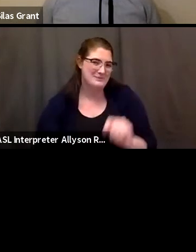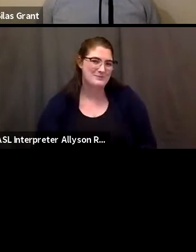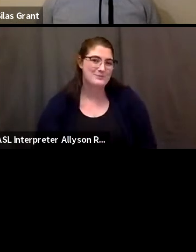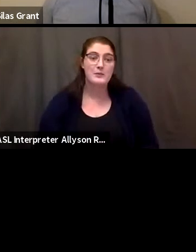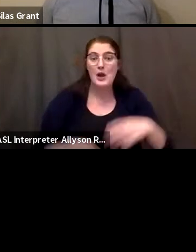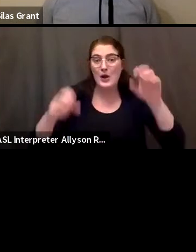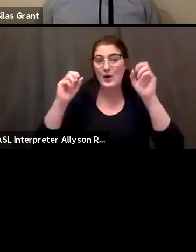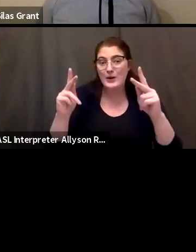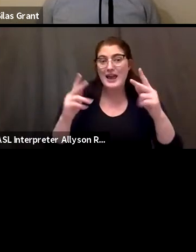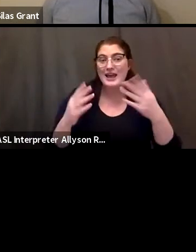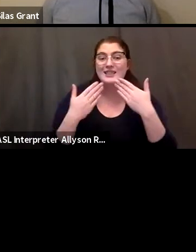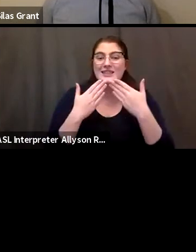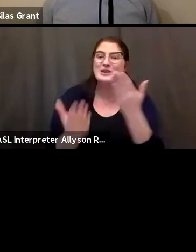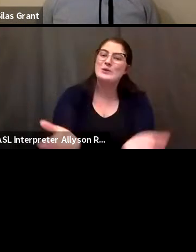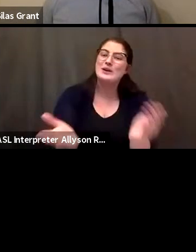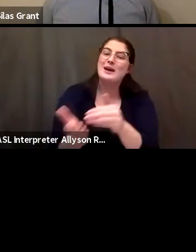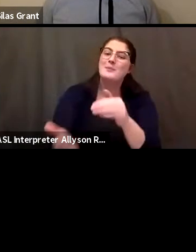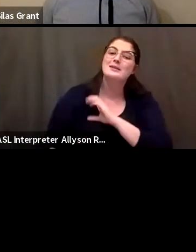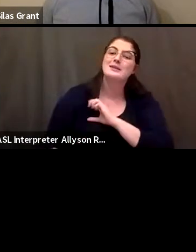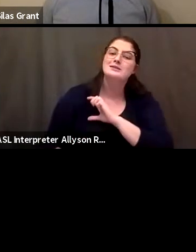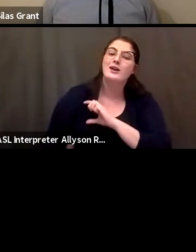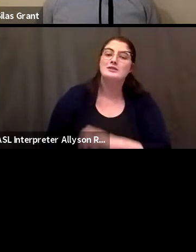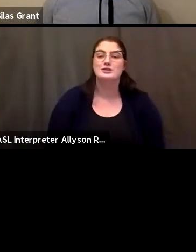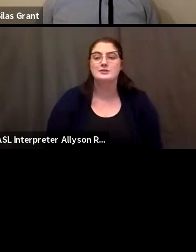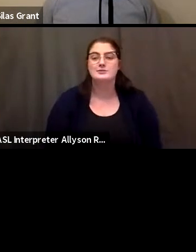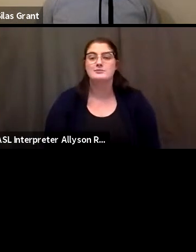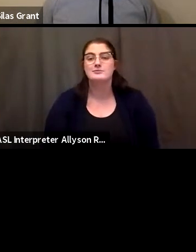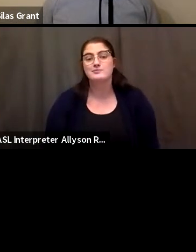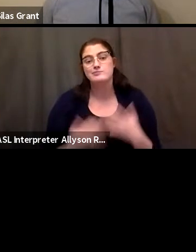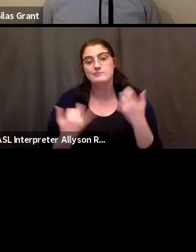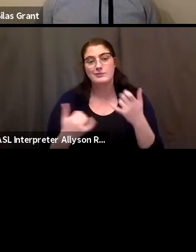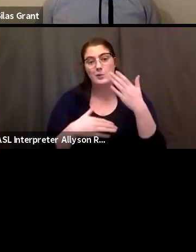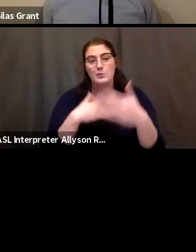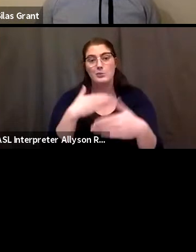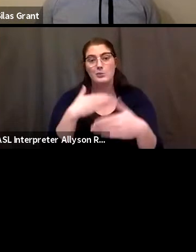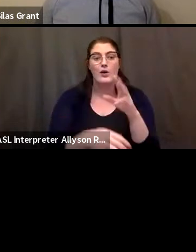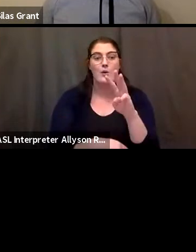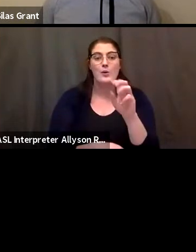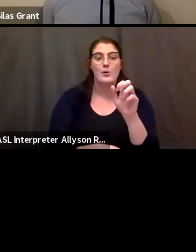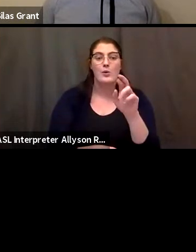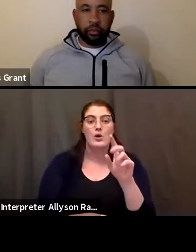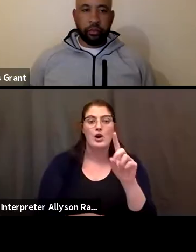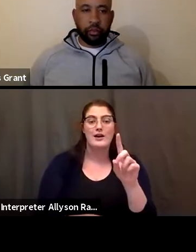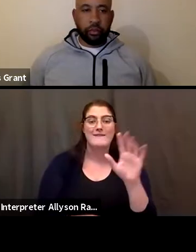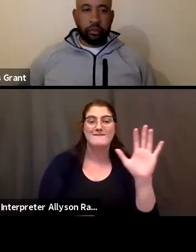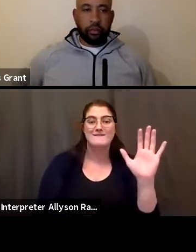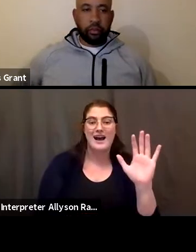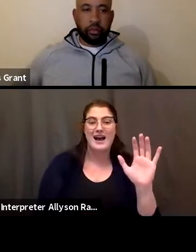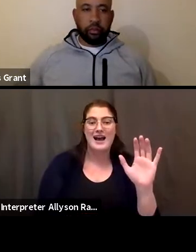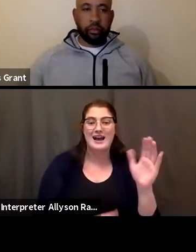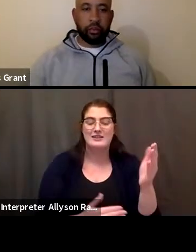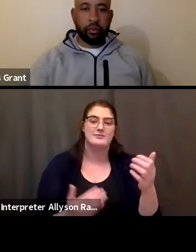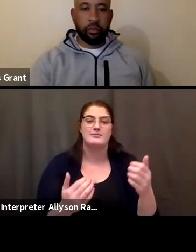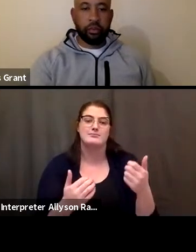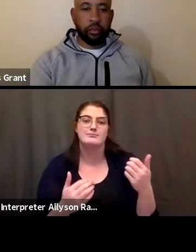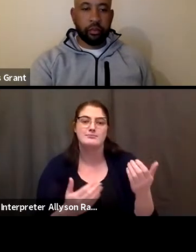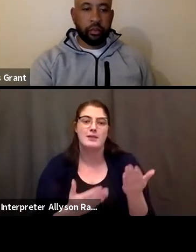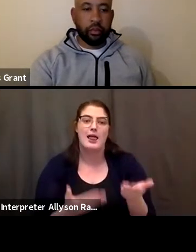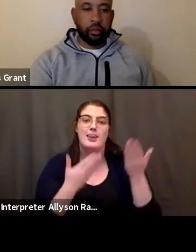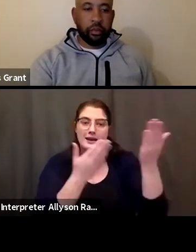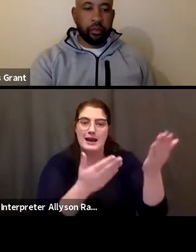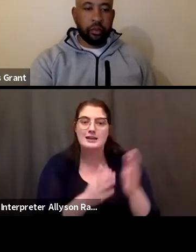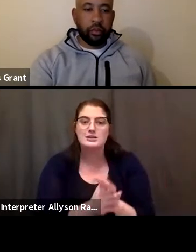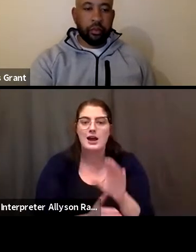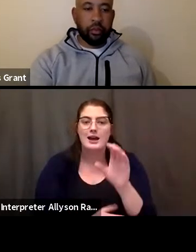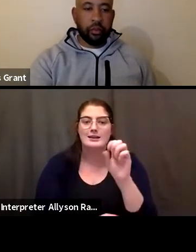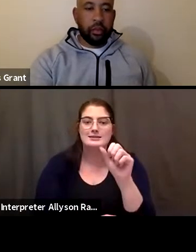Okay, well, thank you again, police officers. We'll now move on to Ward 5 Liaison, Mr. Salas Grant.